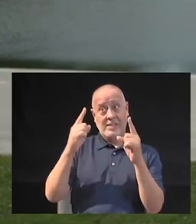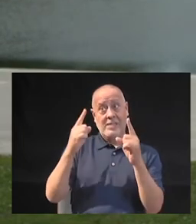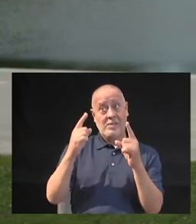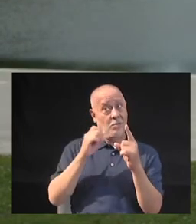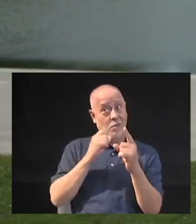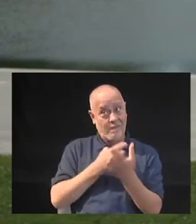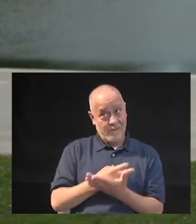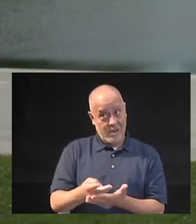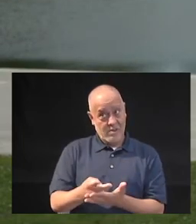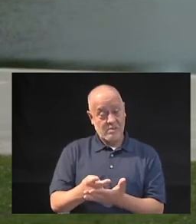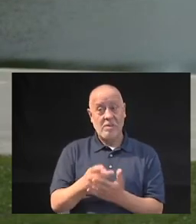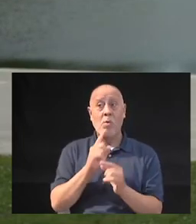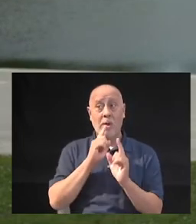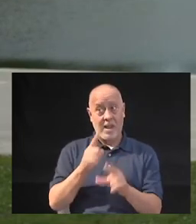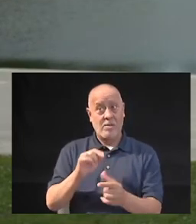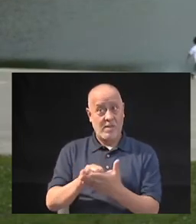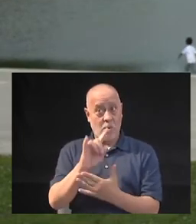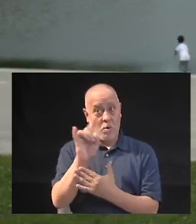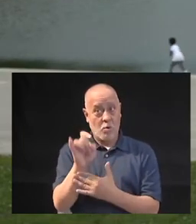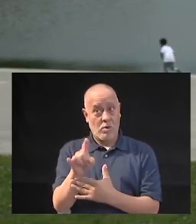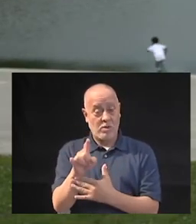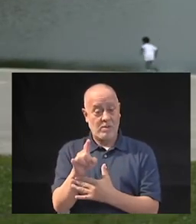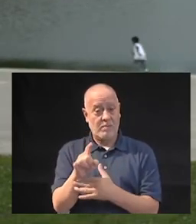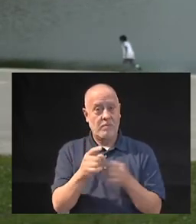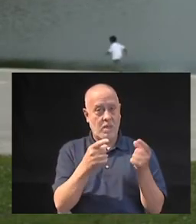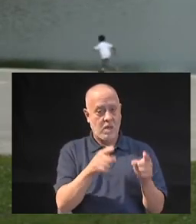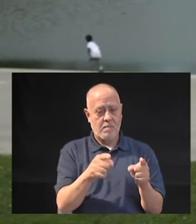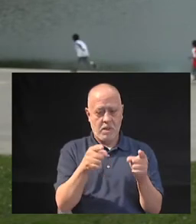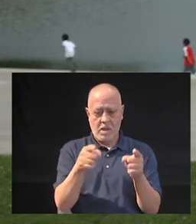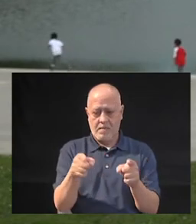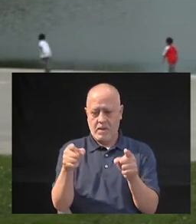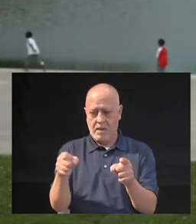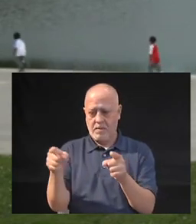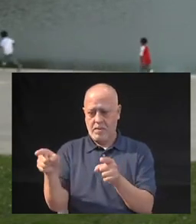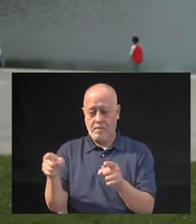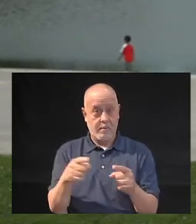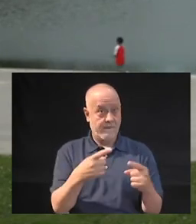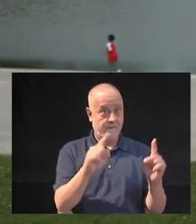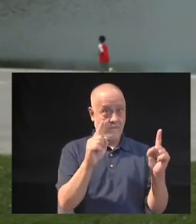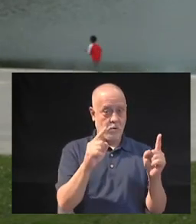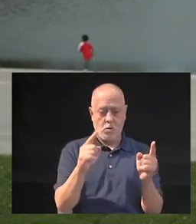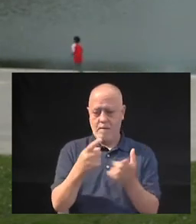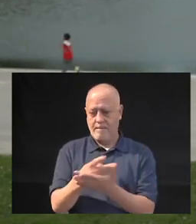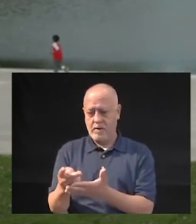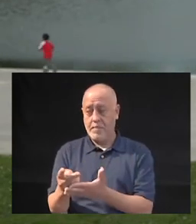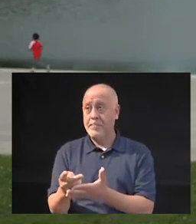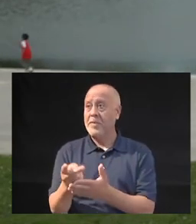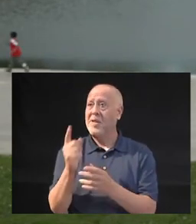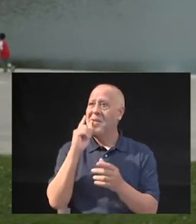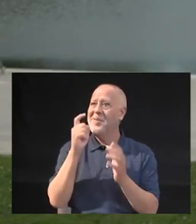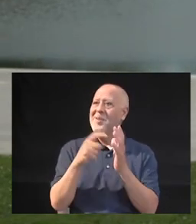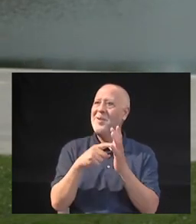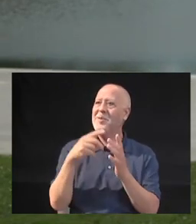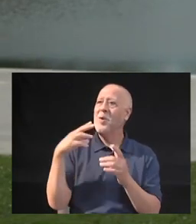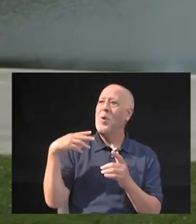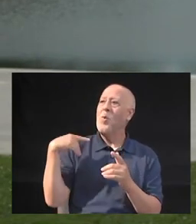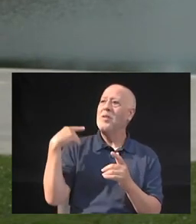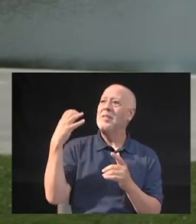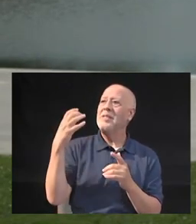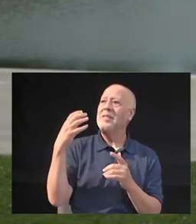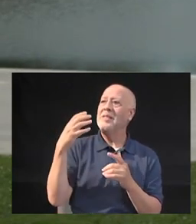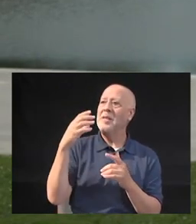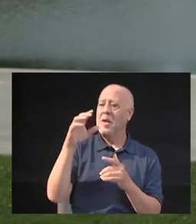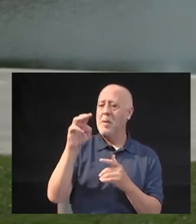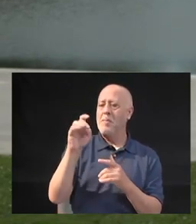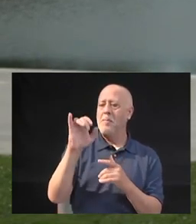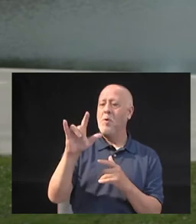answer to that one question, event by event by event. You see the Washington Memorial behind me. It's